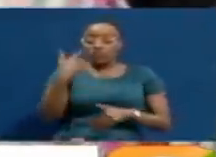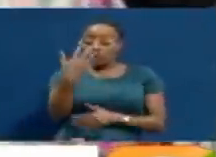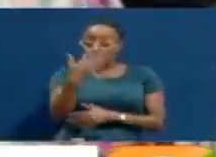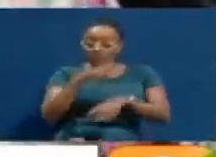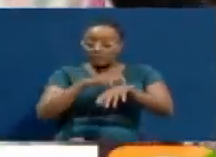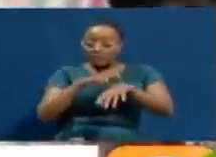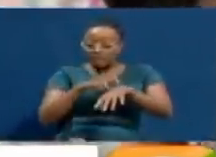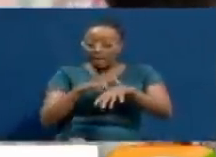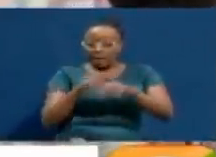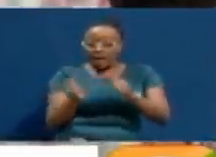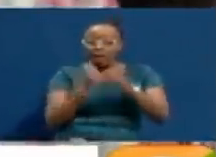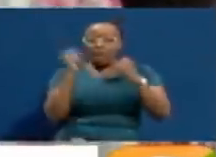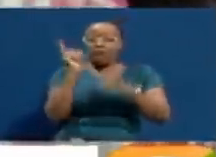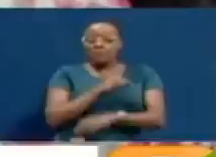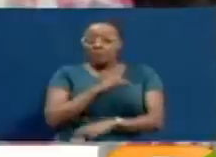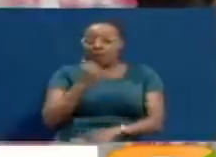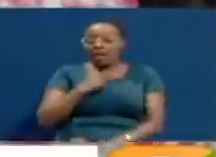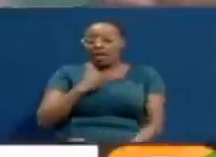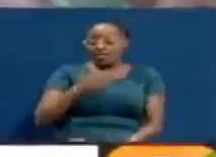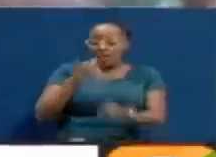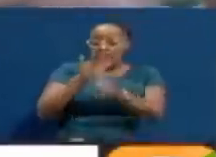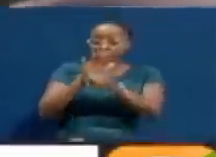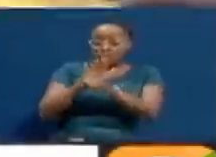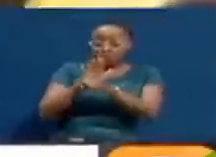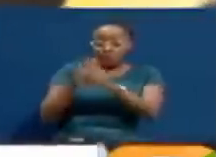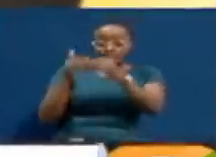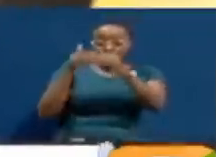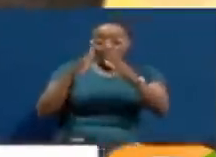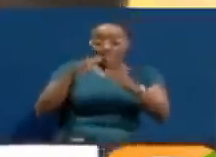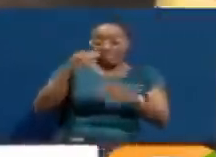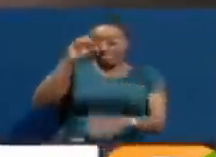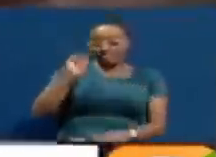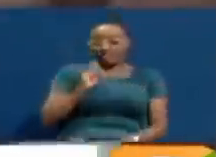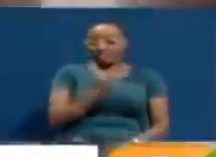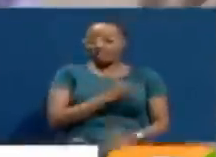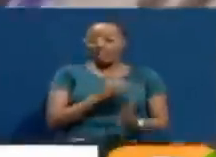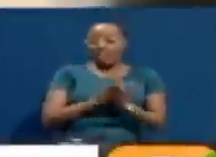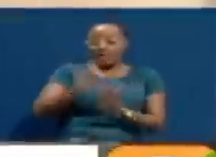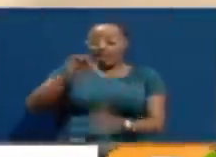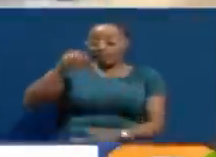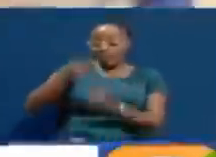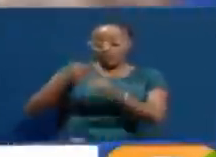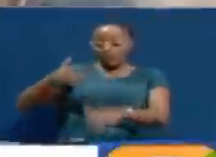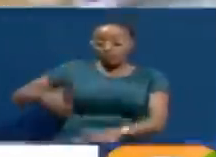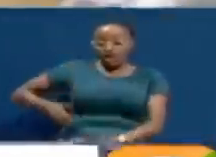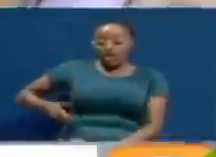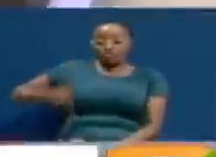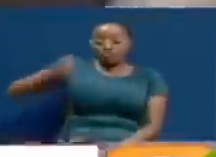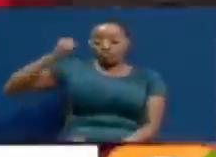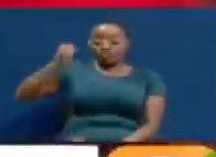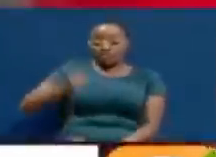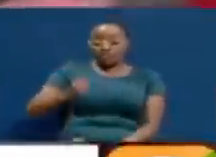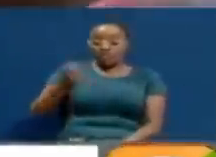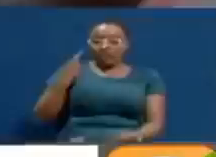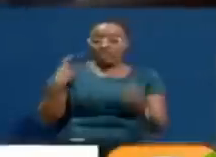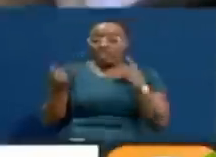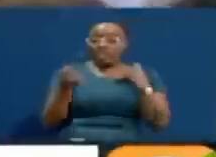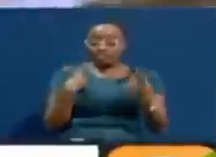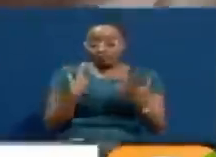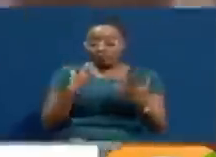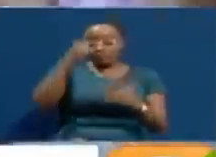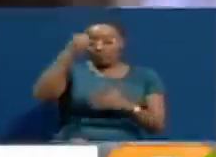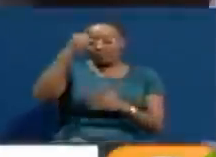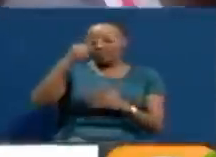Moments into it, in came Senate Majority Leader Kipchumba Murkomen, Gatundu South Member of Parliament Moses Kuria, Kericho Senator Aaron